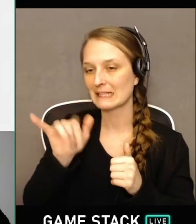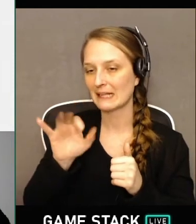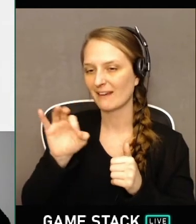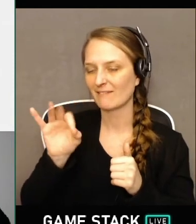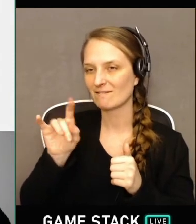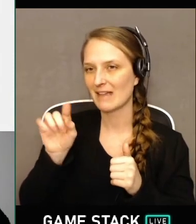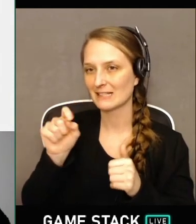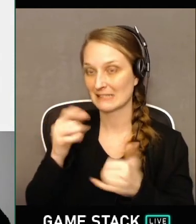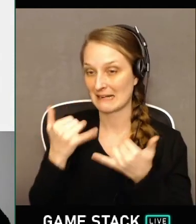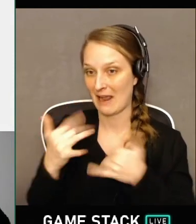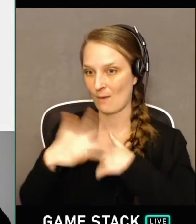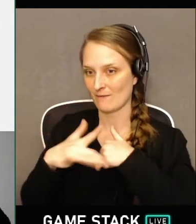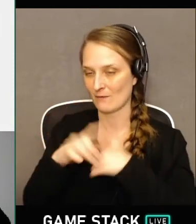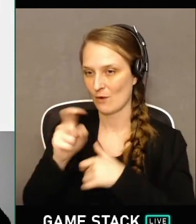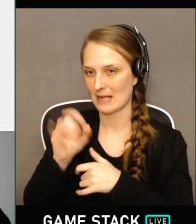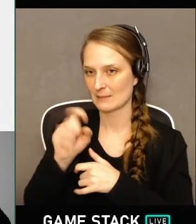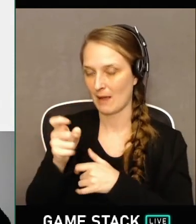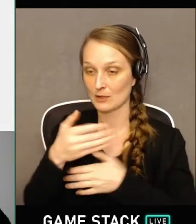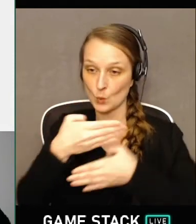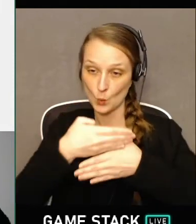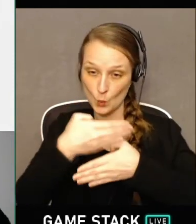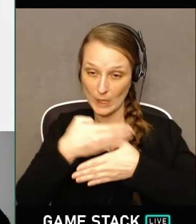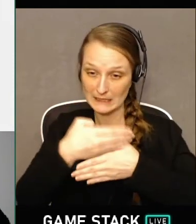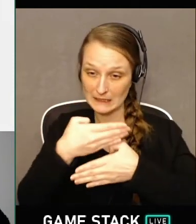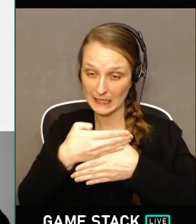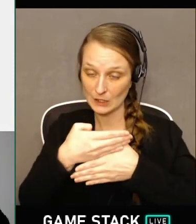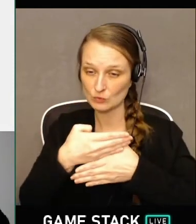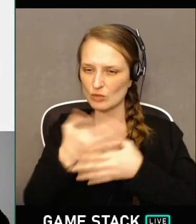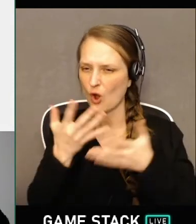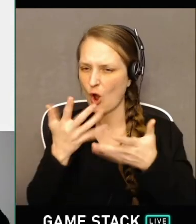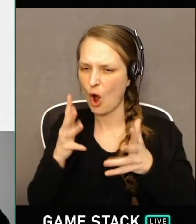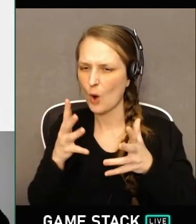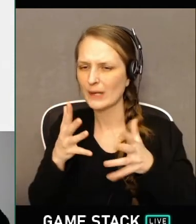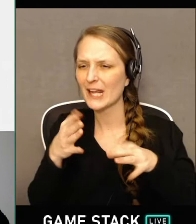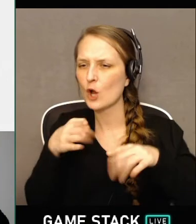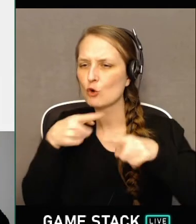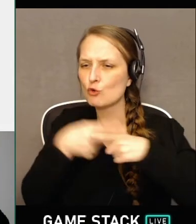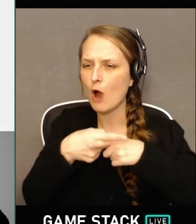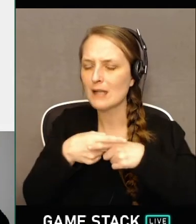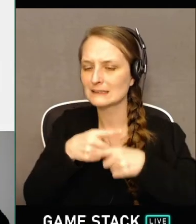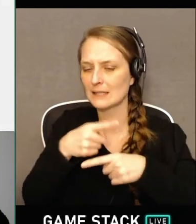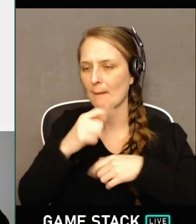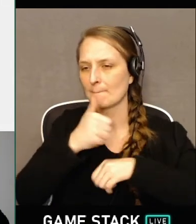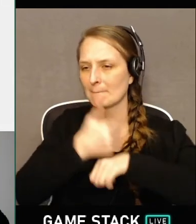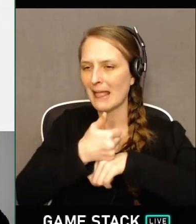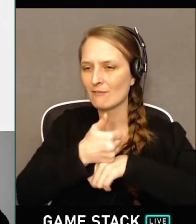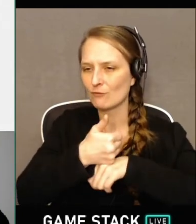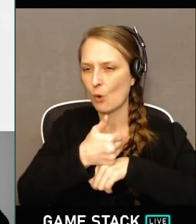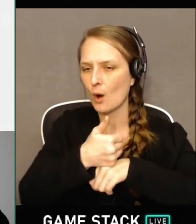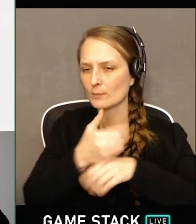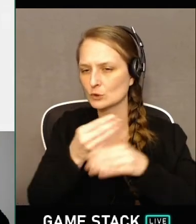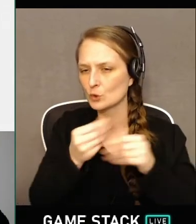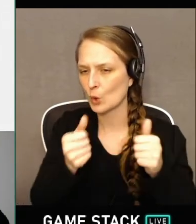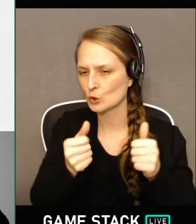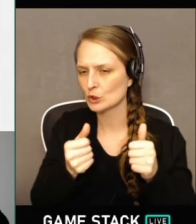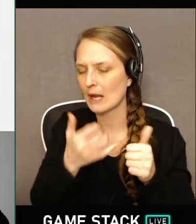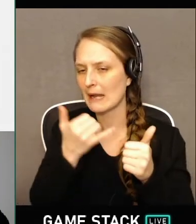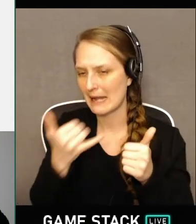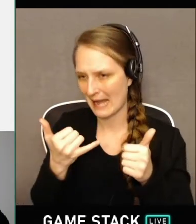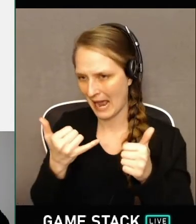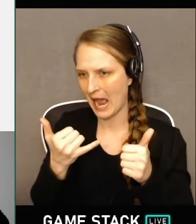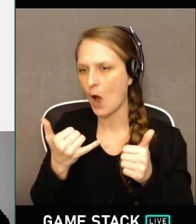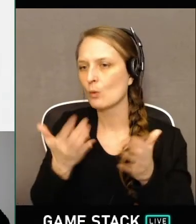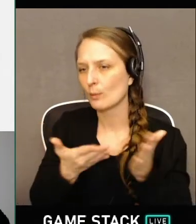Xbox. On Windows, FidelityFX is already a cross-platform solution, and now we're bringing the benefits of FidelityFX to the